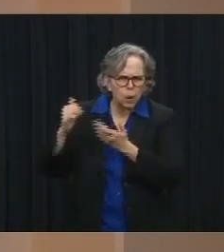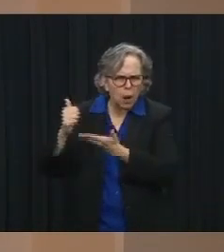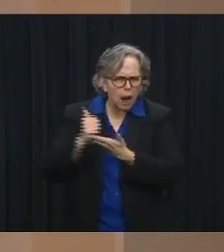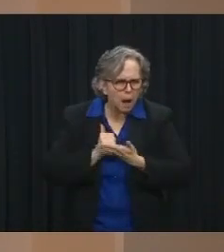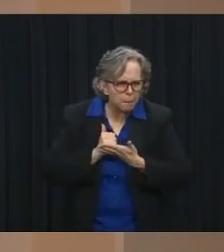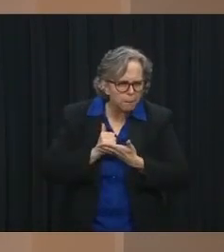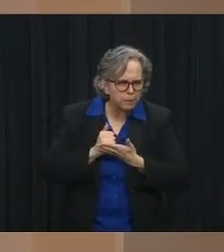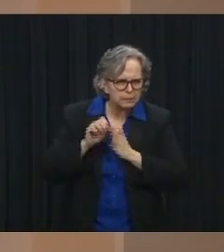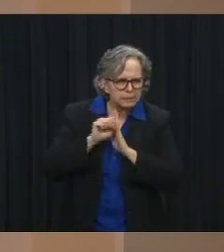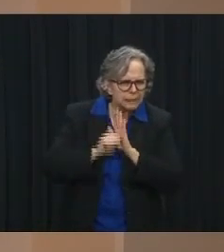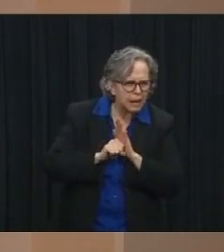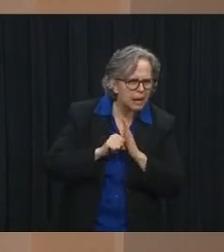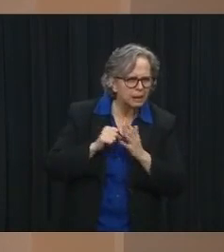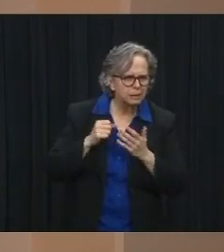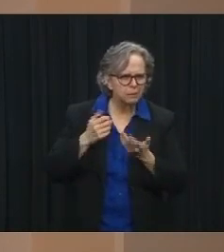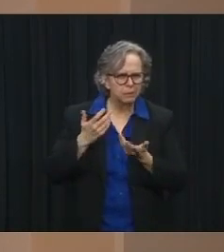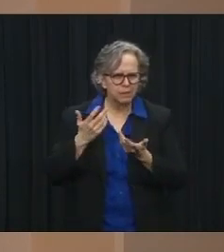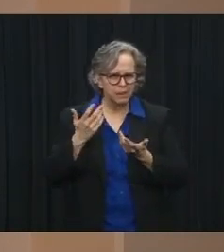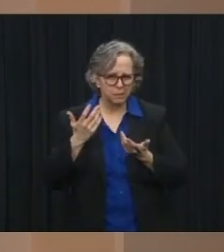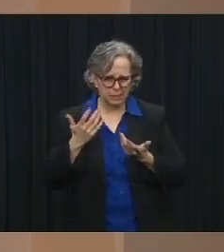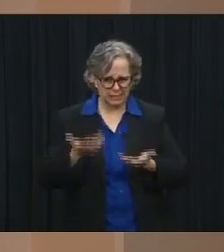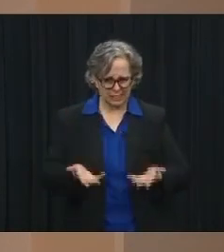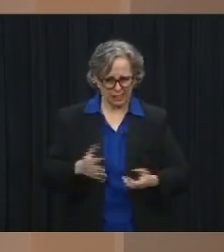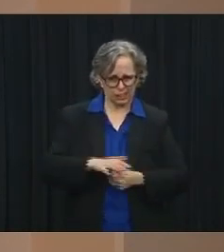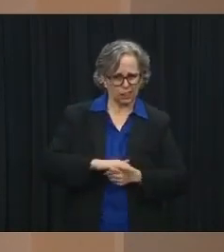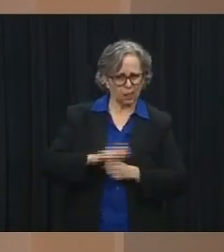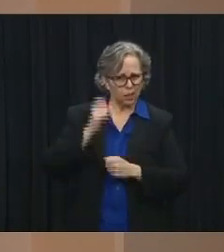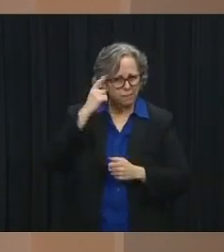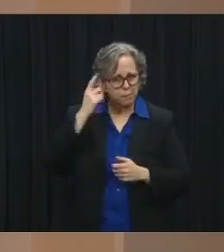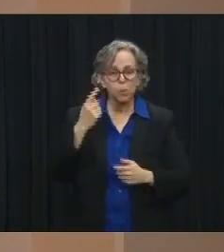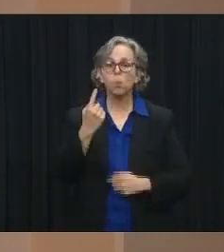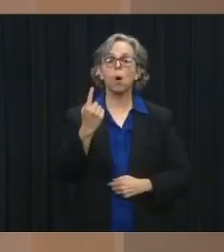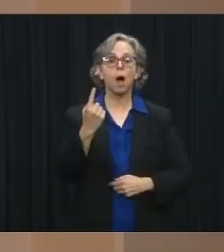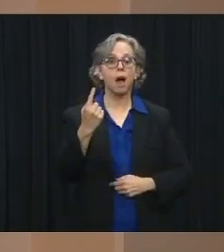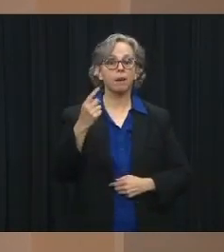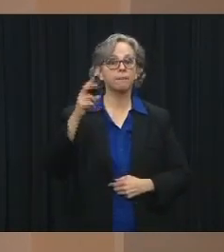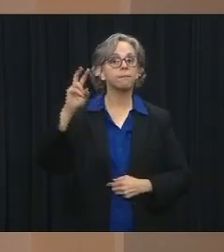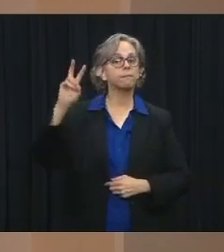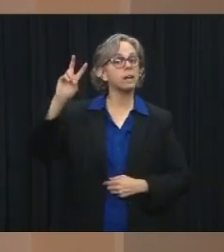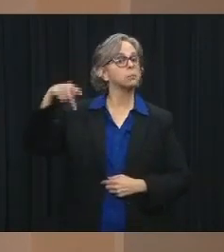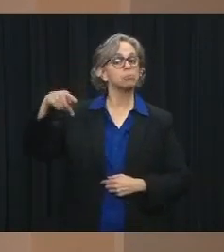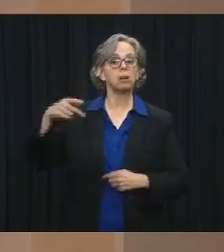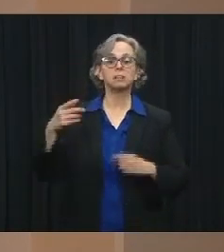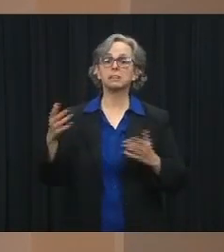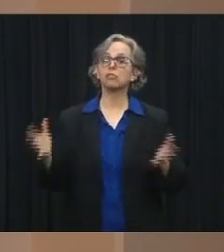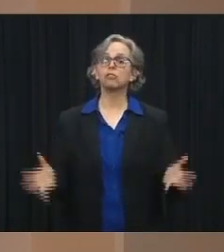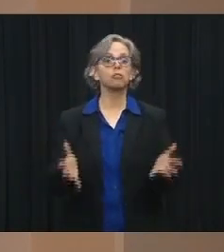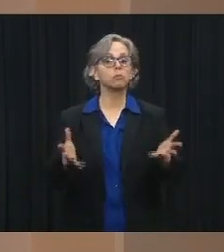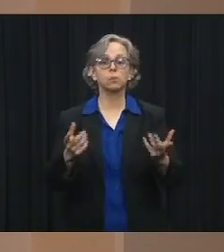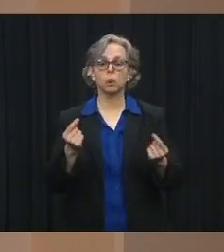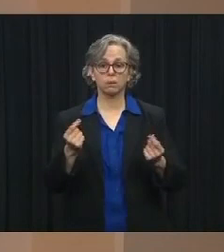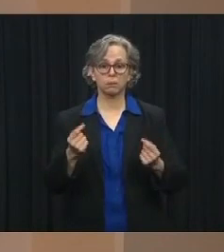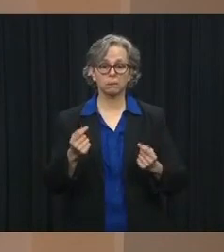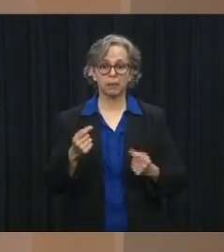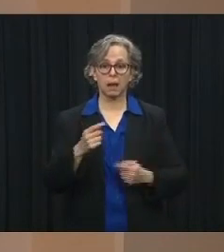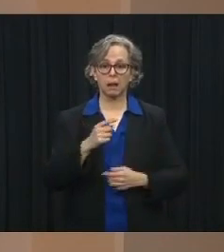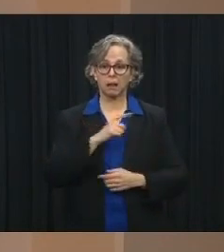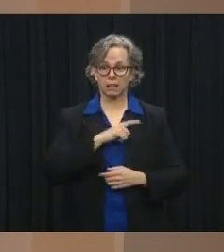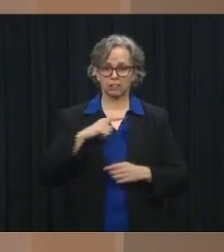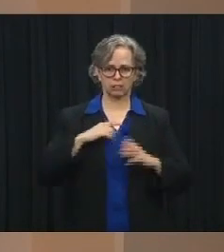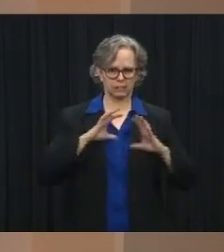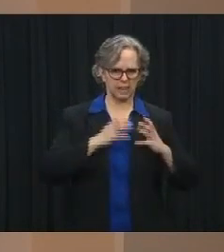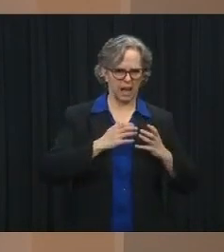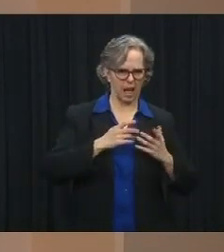respond. One of the things that he urged is for the passage of the legislation that's pending in the Senate,